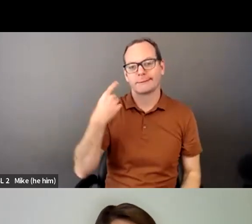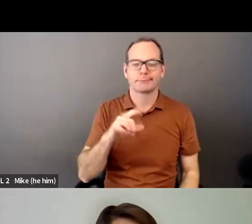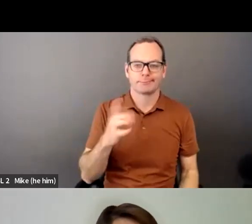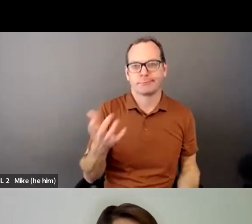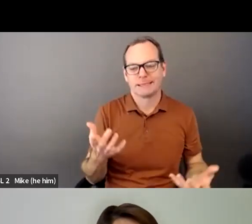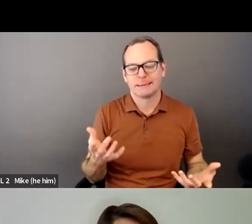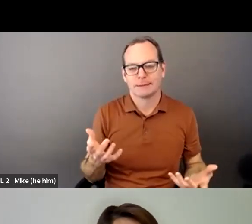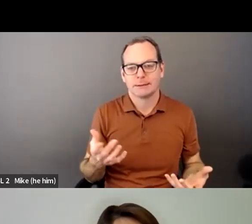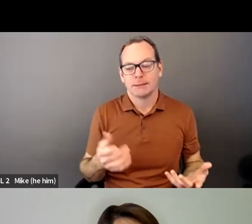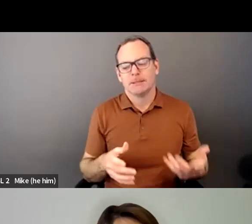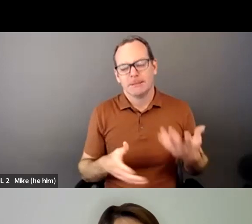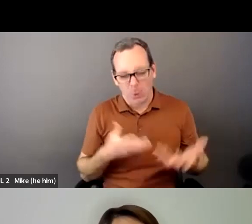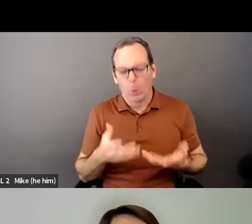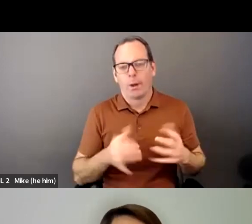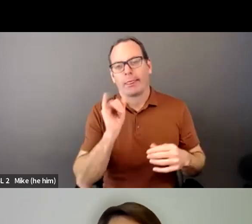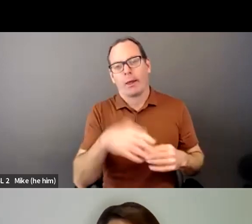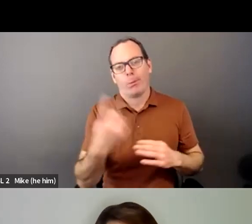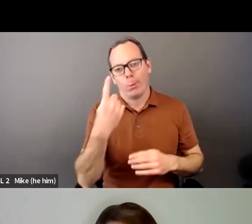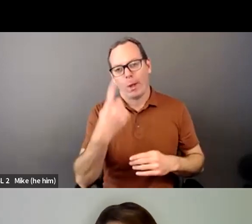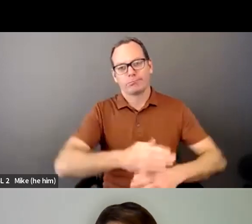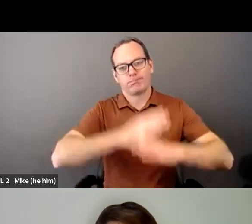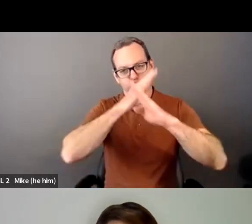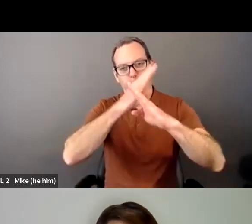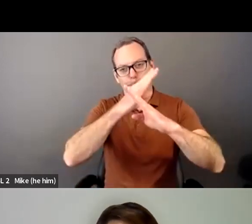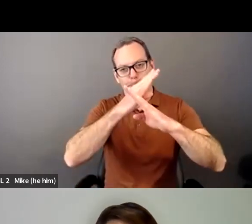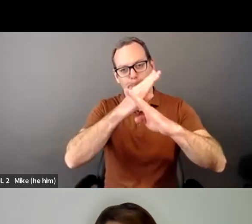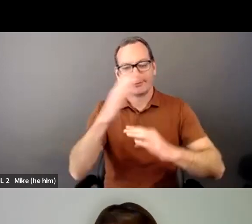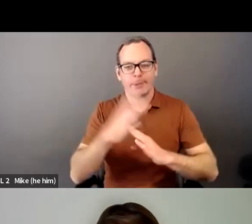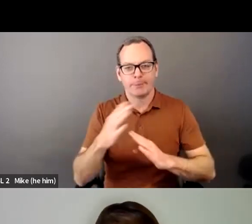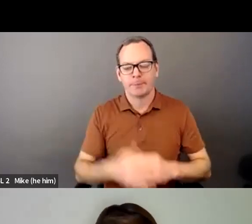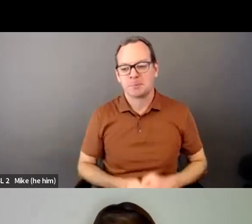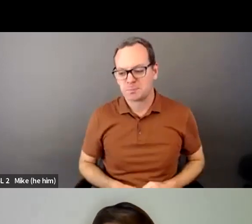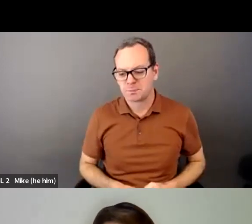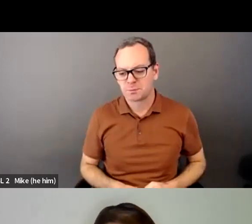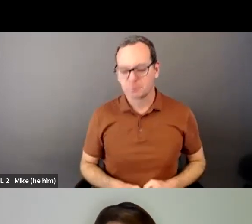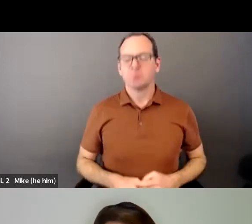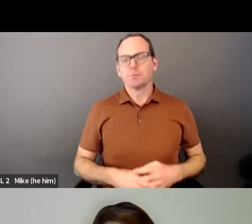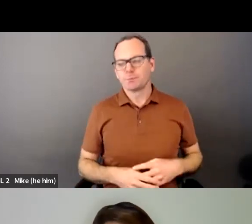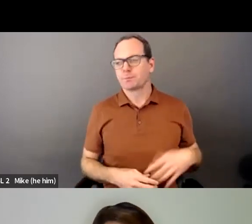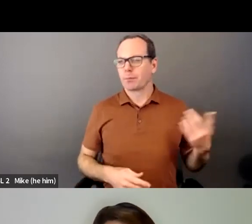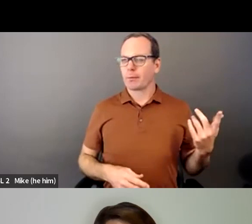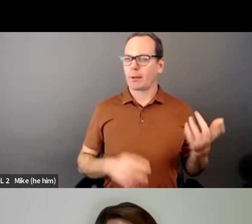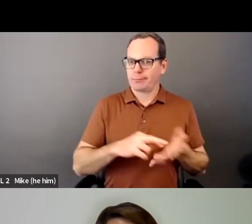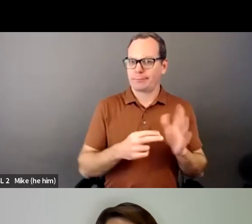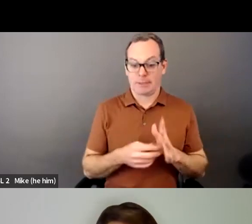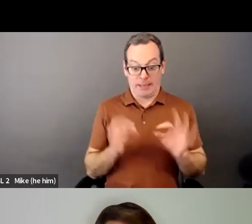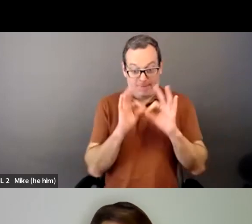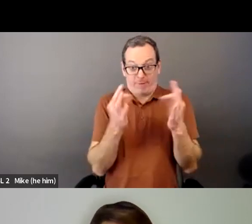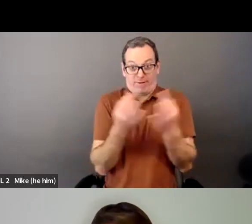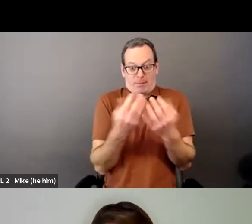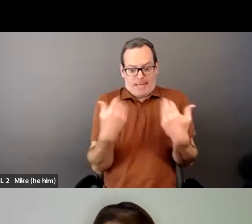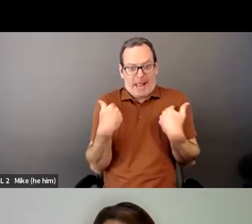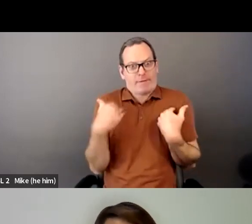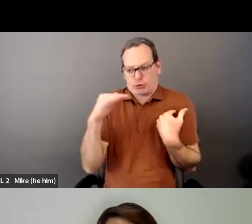would be something that is impairing a family affected by such disability to be willing